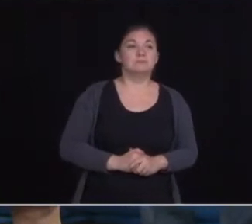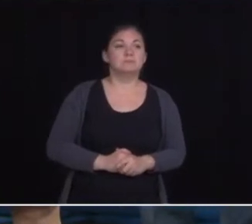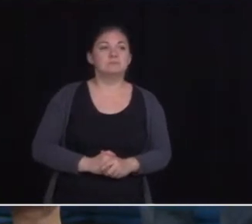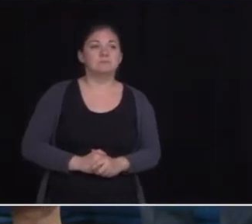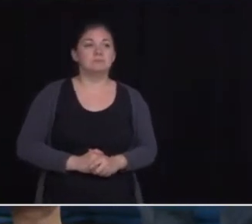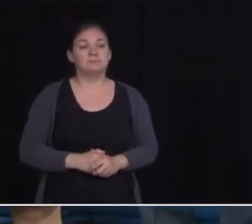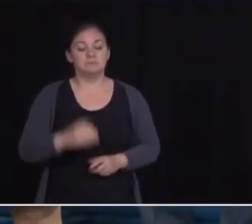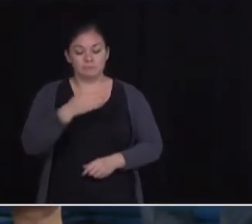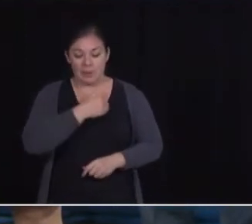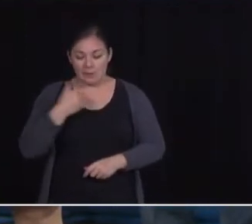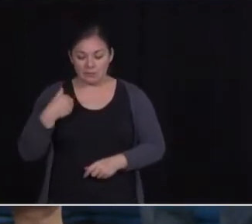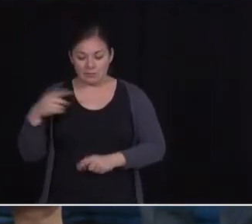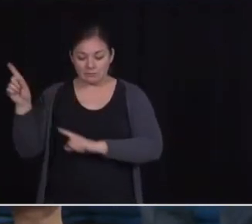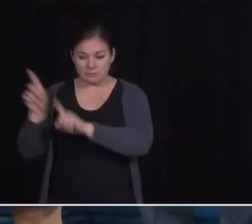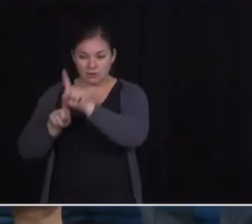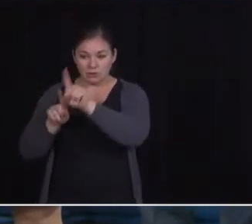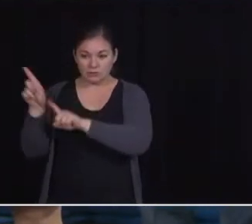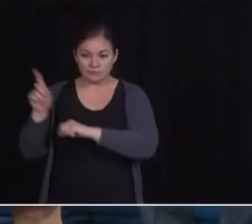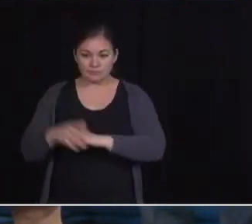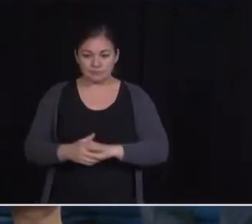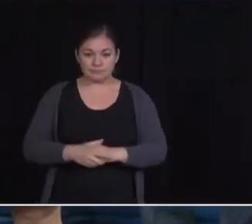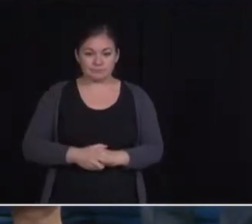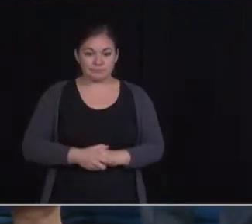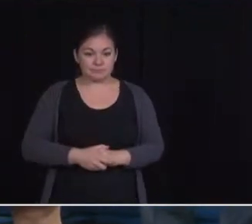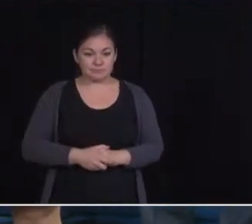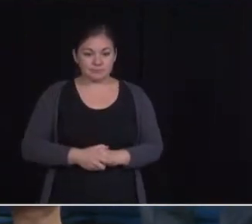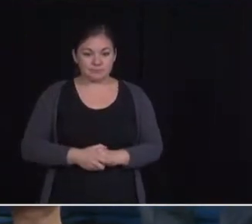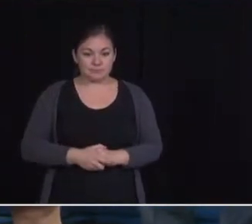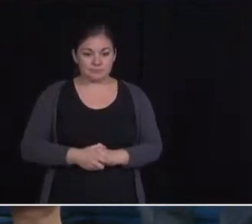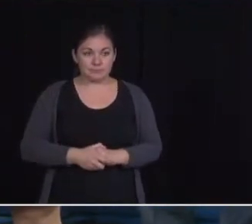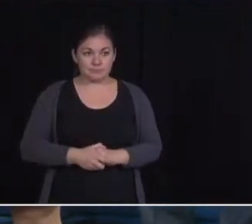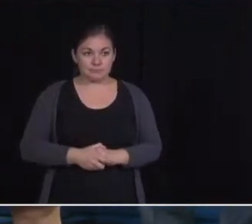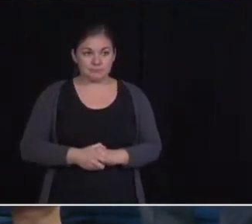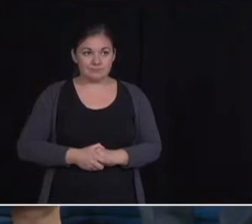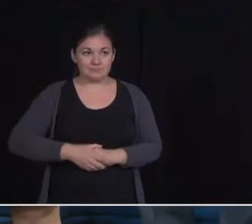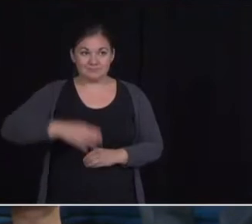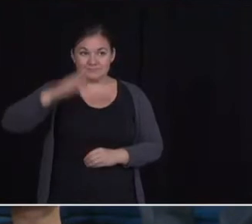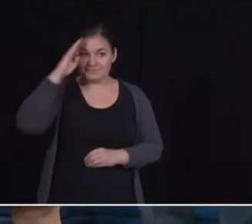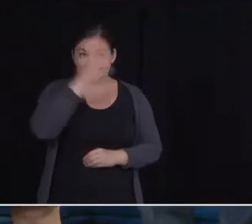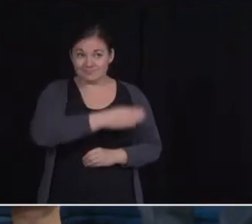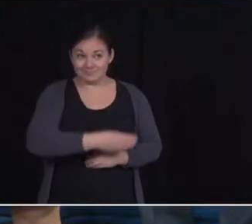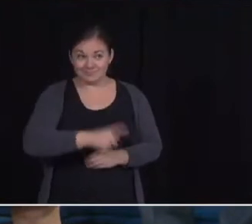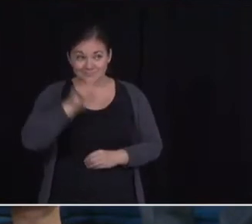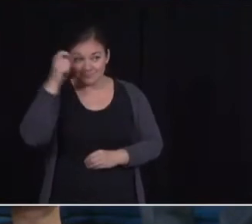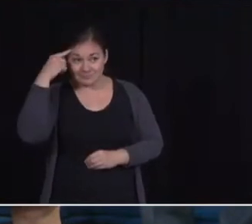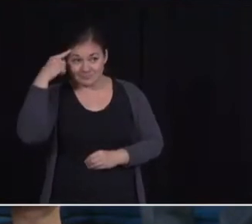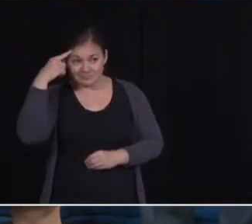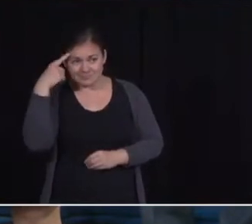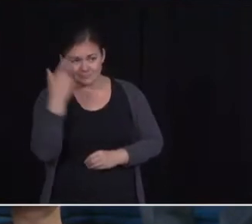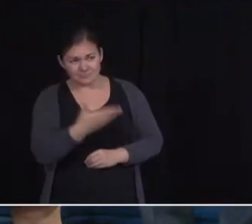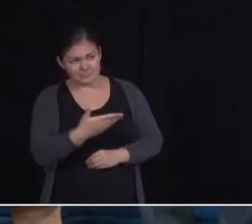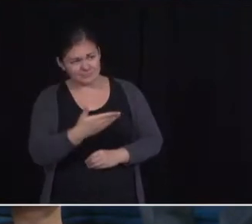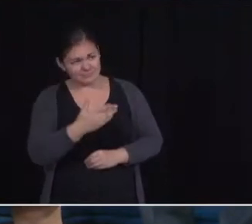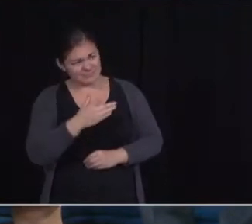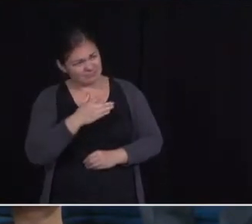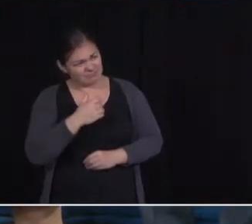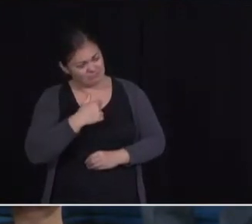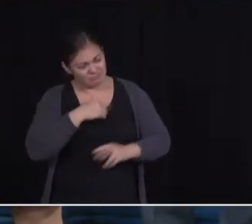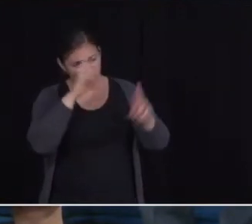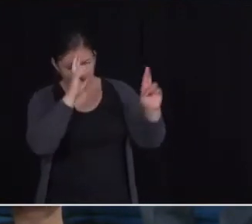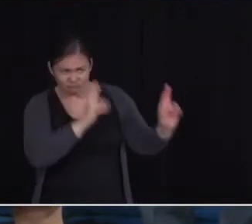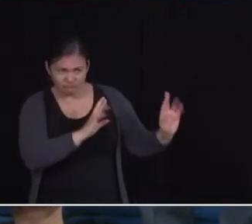ahead. Hi, Rob. Hi, Premier. With all due respect, because I know how much